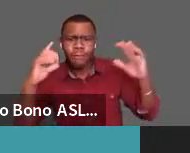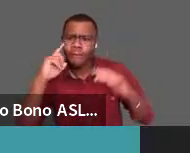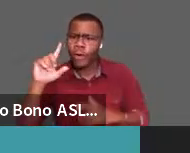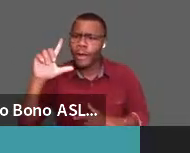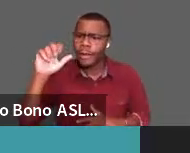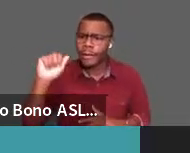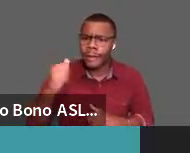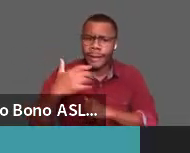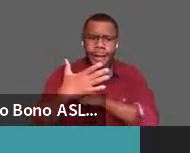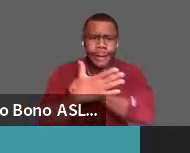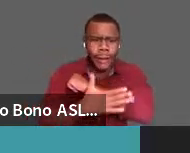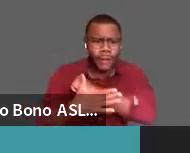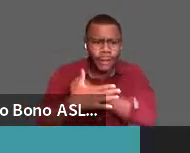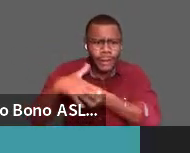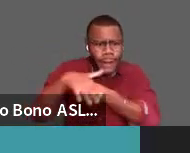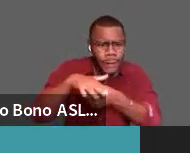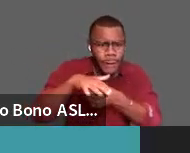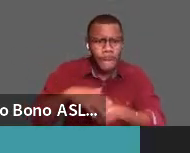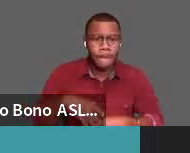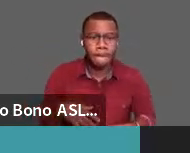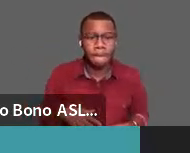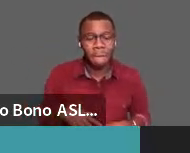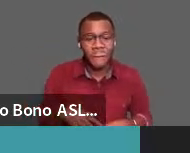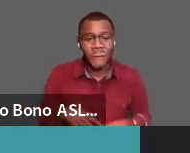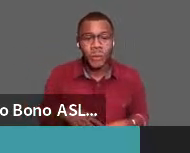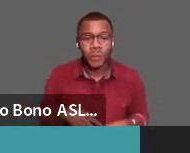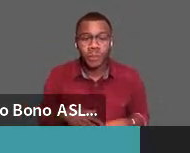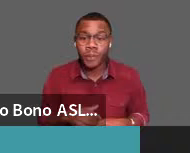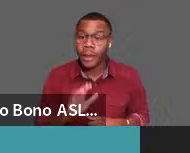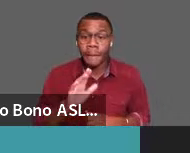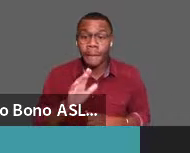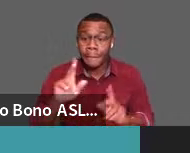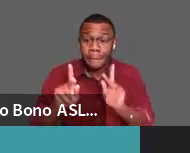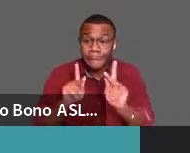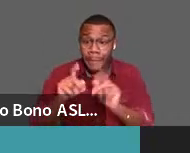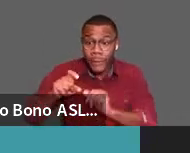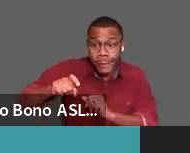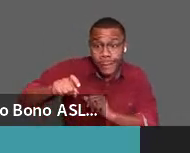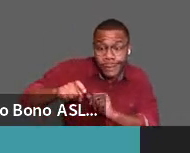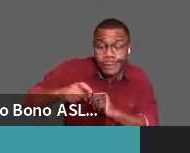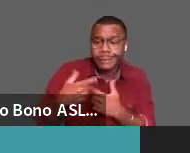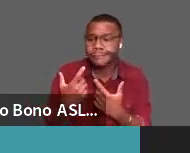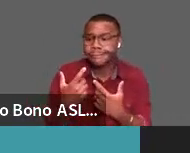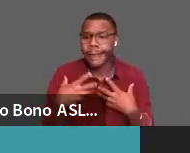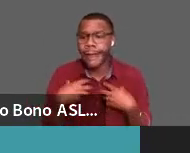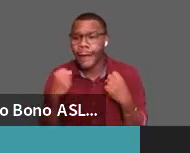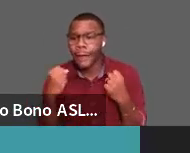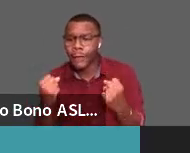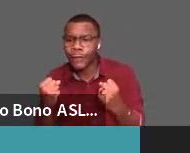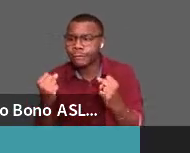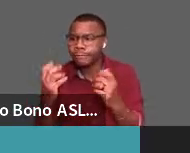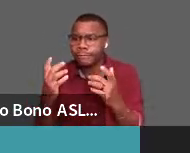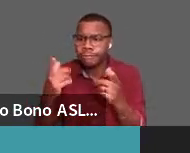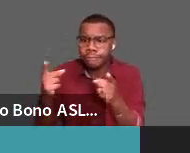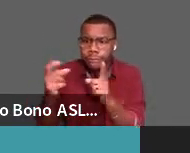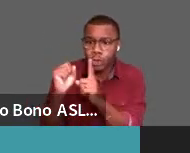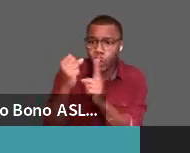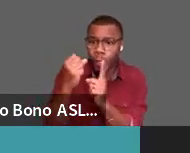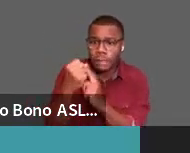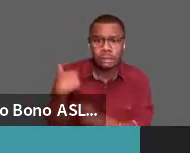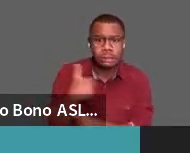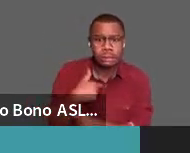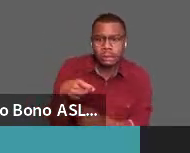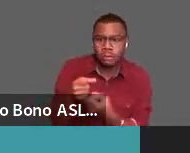they are and addressing their needs, including their housing and mental health needs. We have a crisis in our jail. As of today, there are